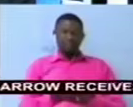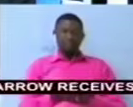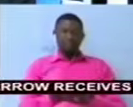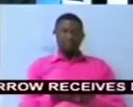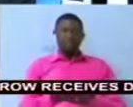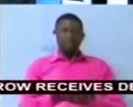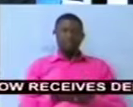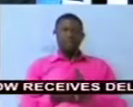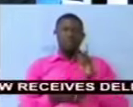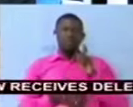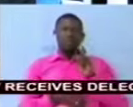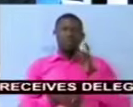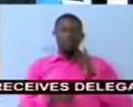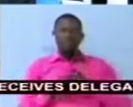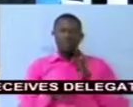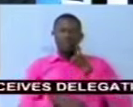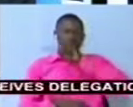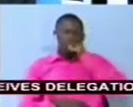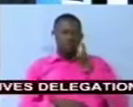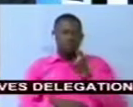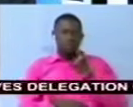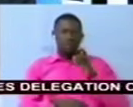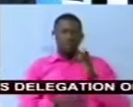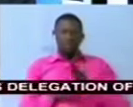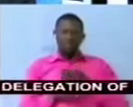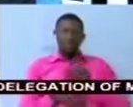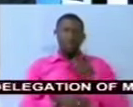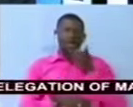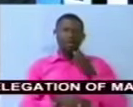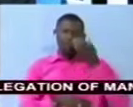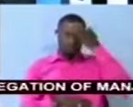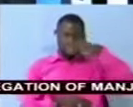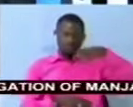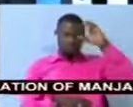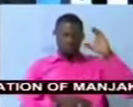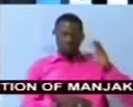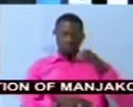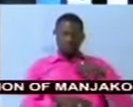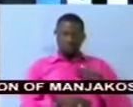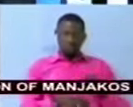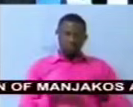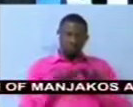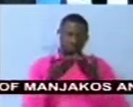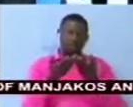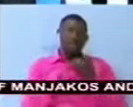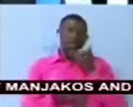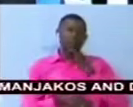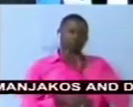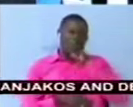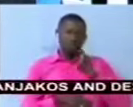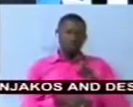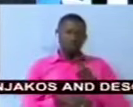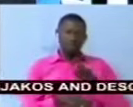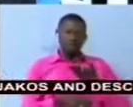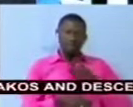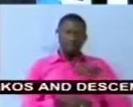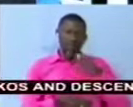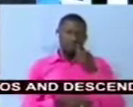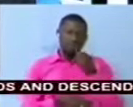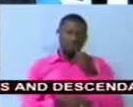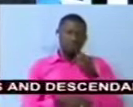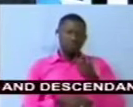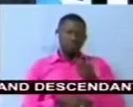One quick question before I ask commissioners to pose any questions they have for you. When you